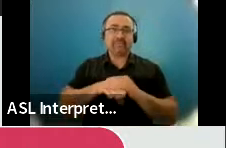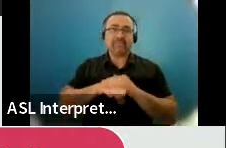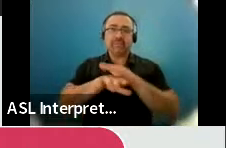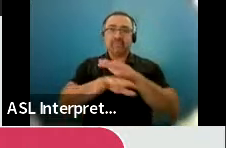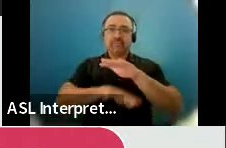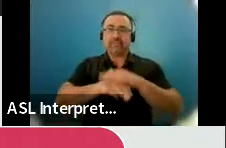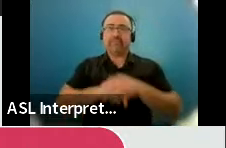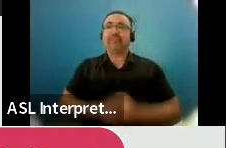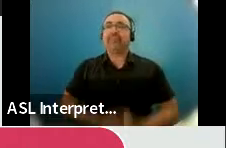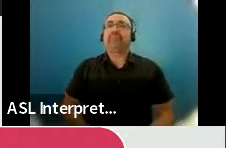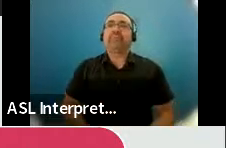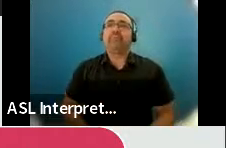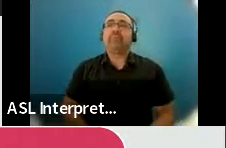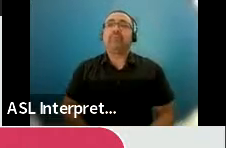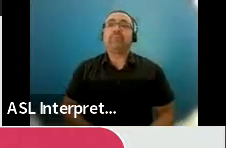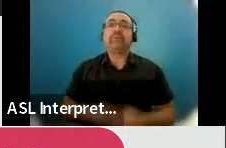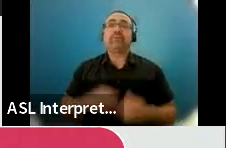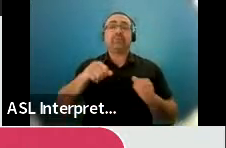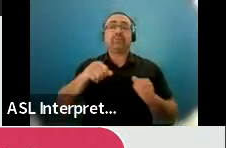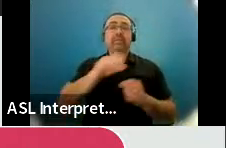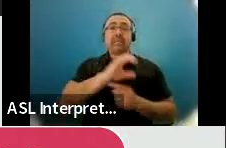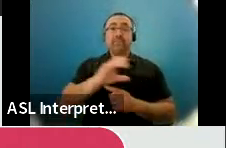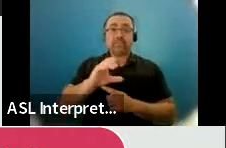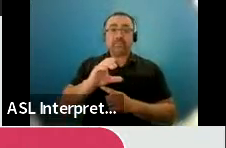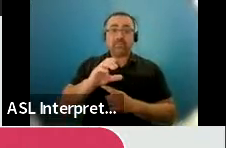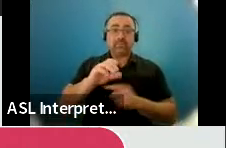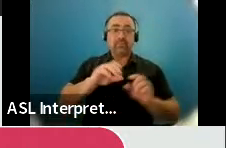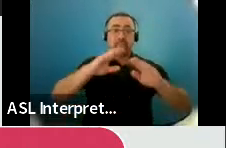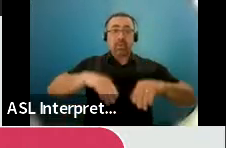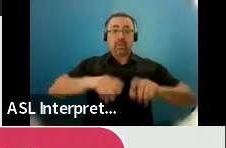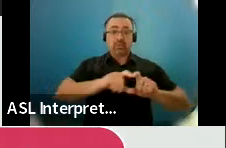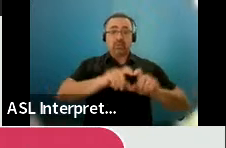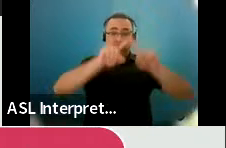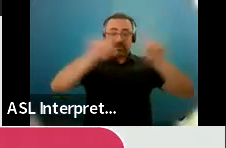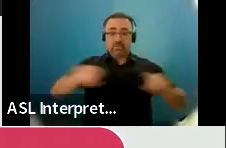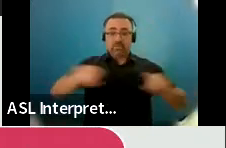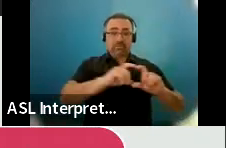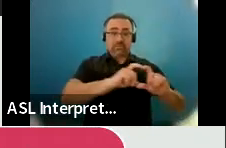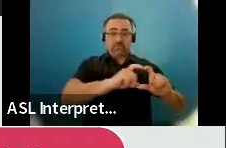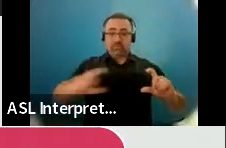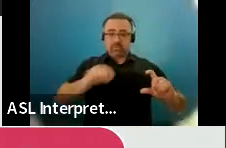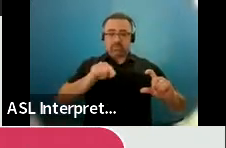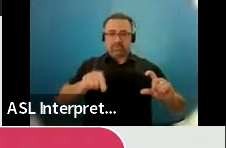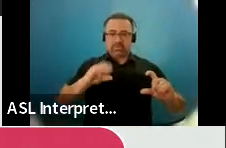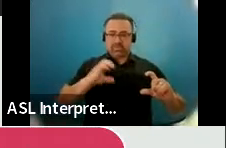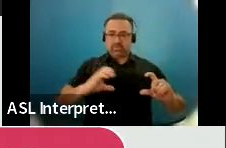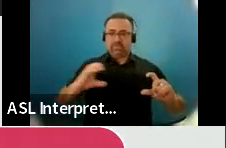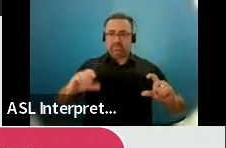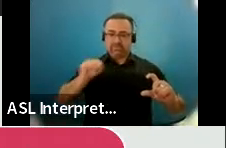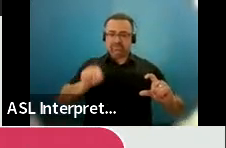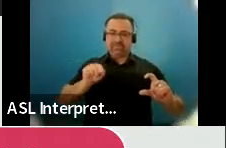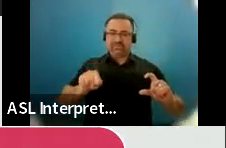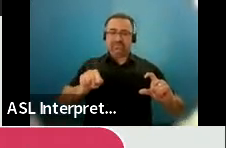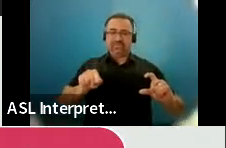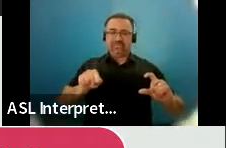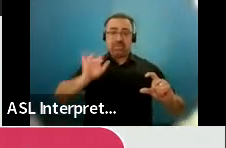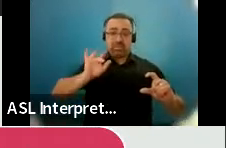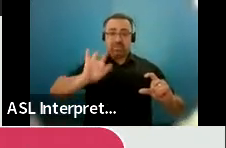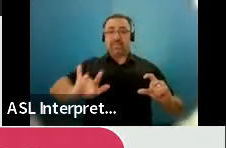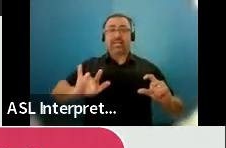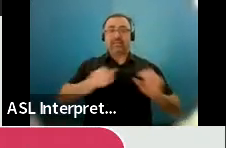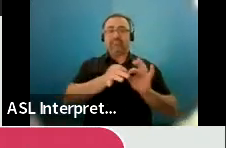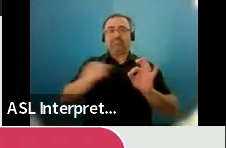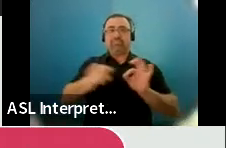basics. We'll start with captioning. If you go onto the bottom of the page in the Zoom